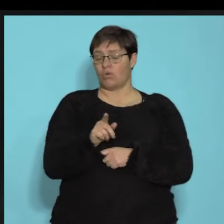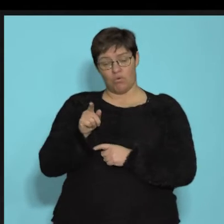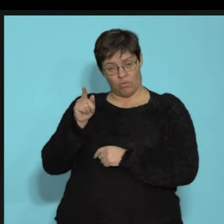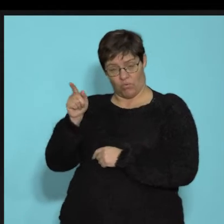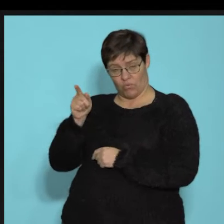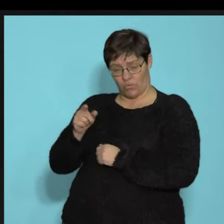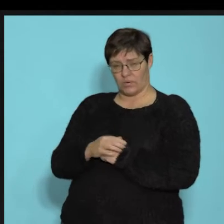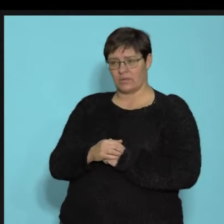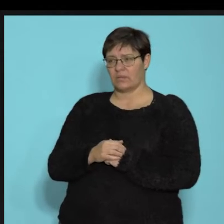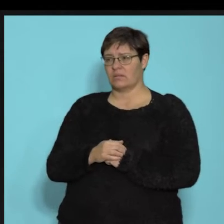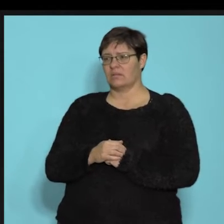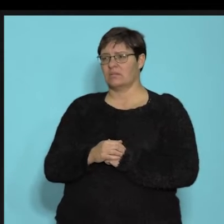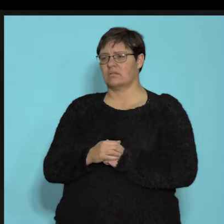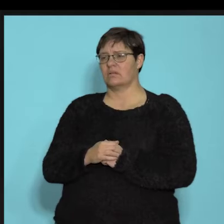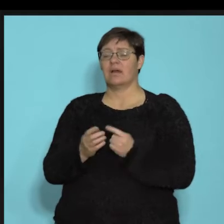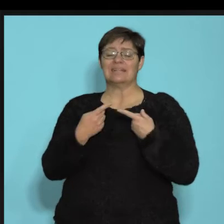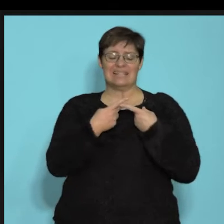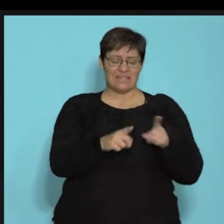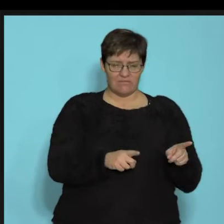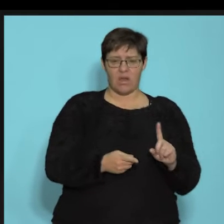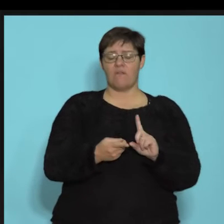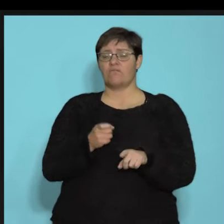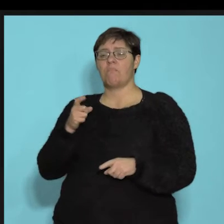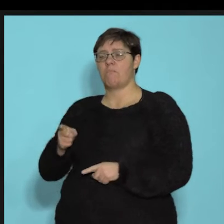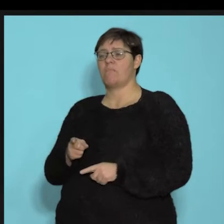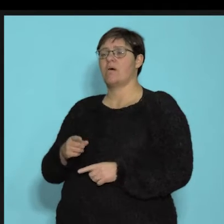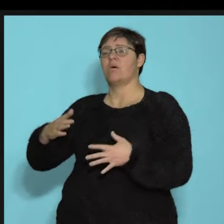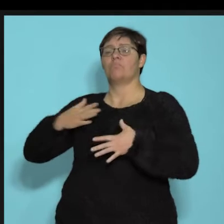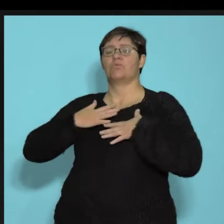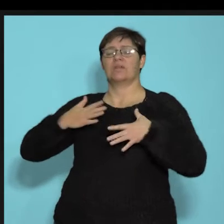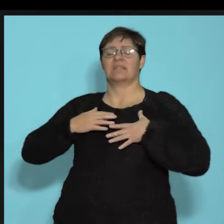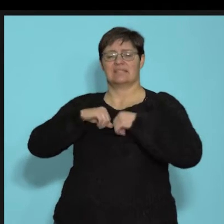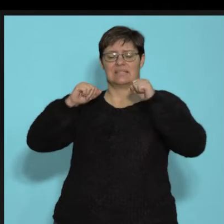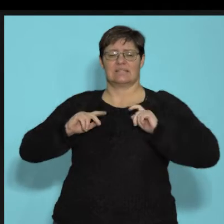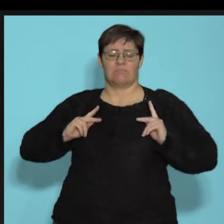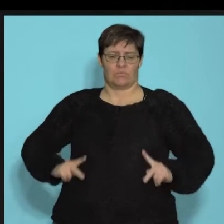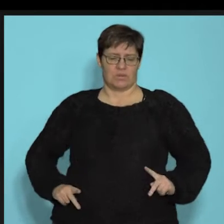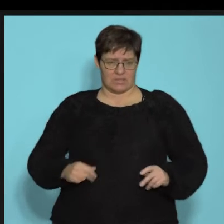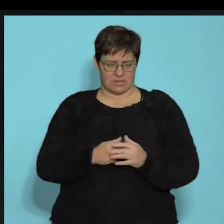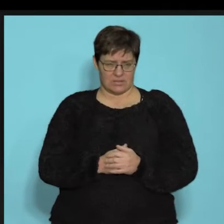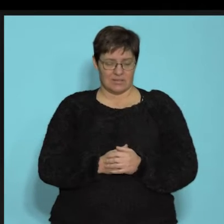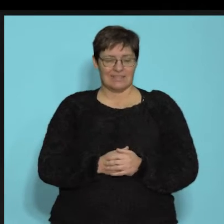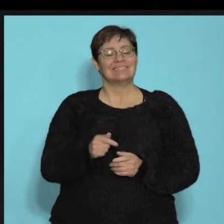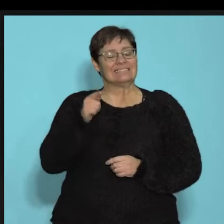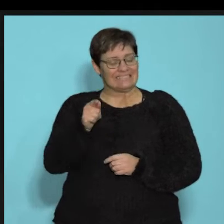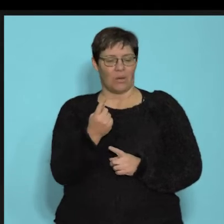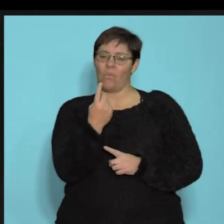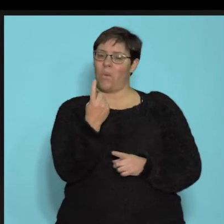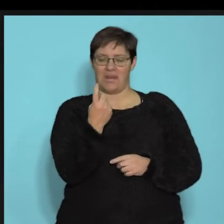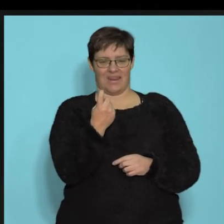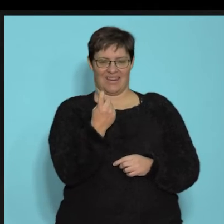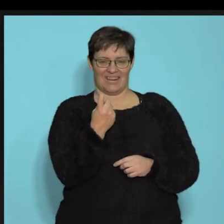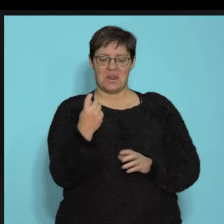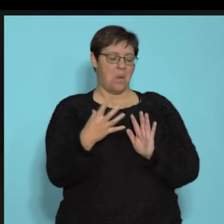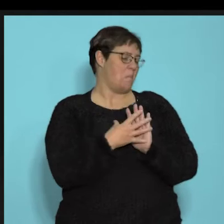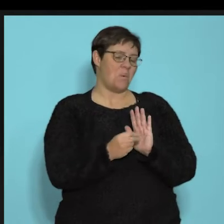above, which is the one to the side, differ from the breathing system? Now, guys, there's the one thing here that